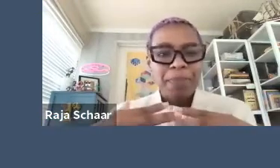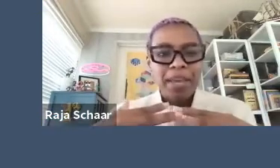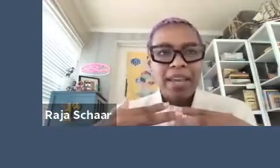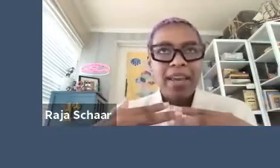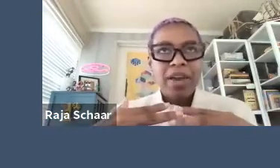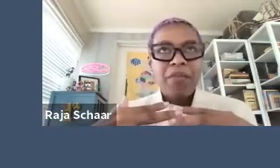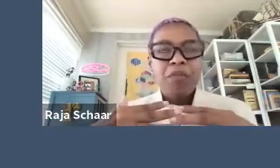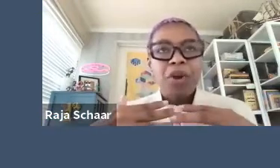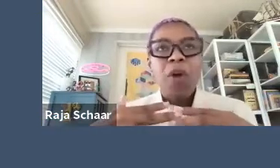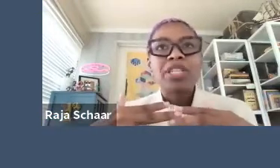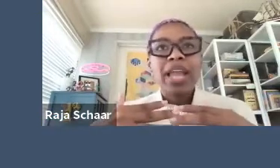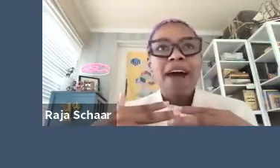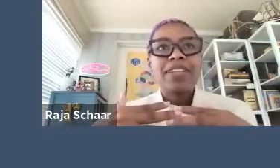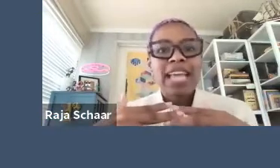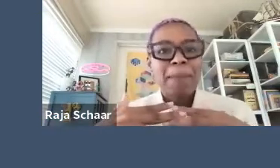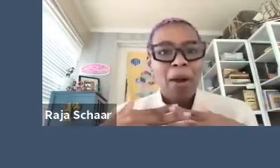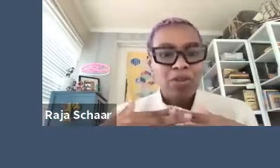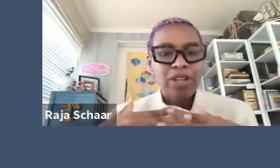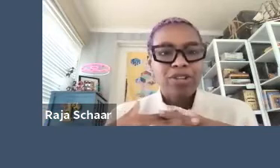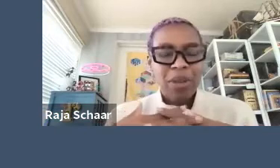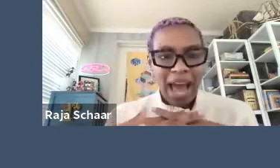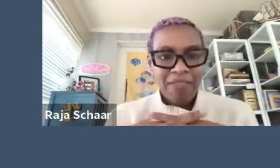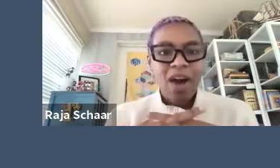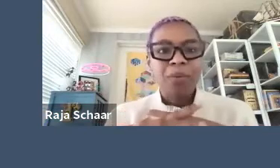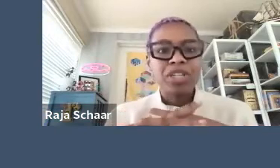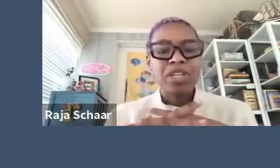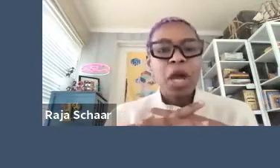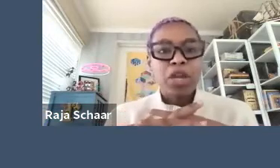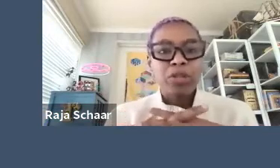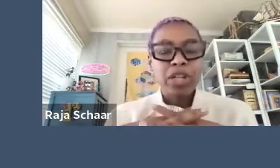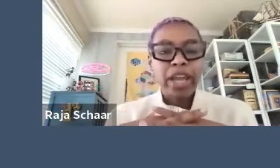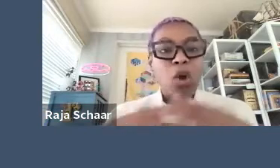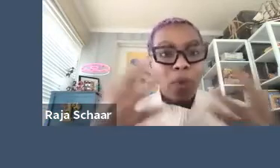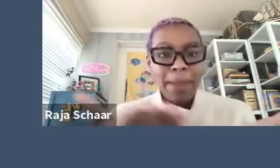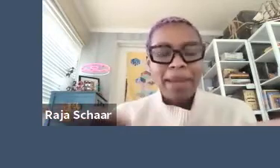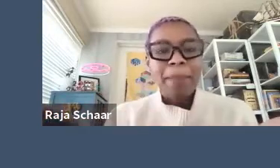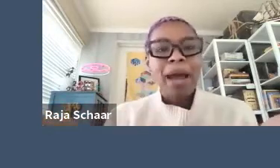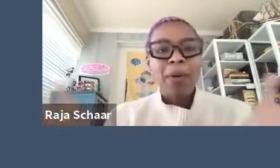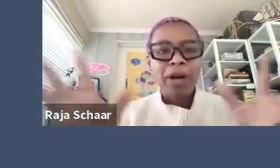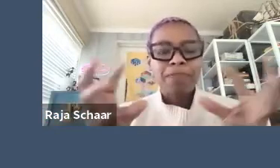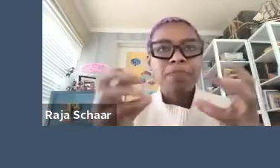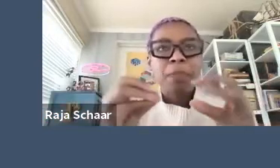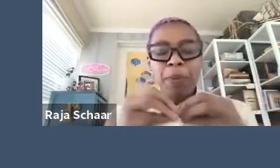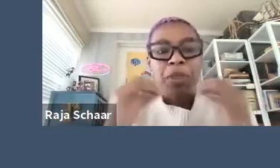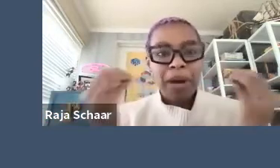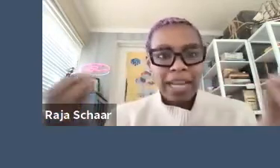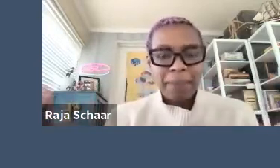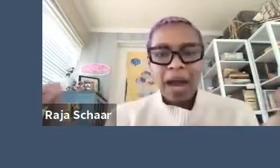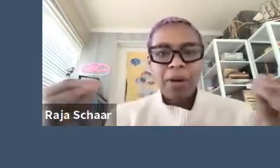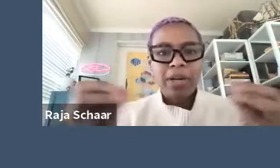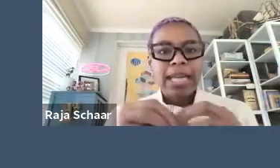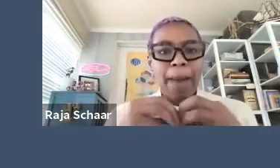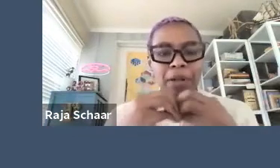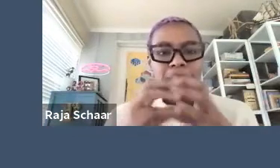going to be, we're always going to have the same power structures that we have now, which is usually white men in power, people with money